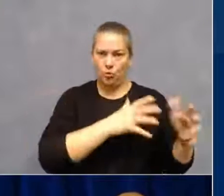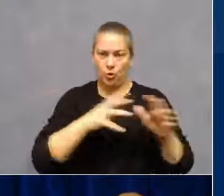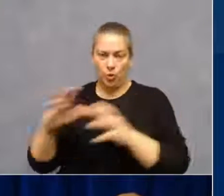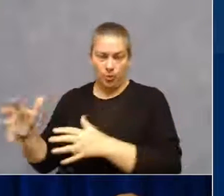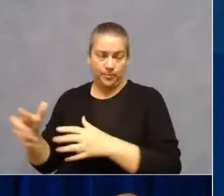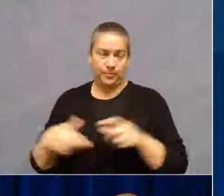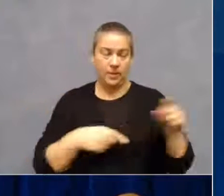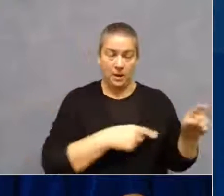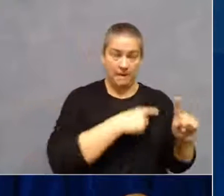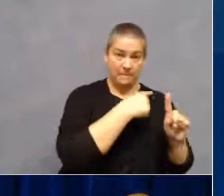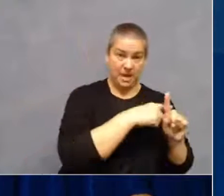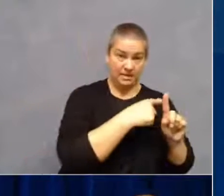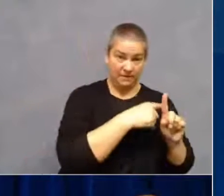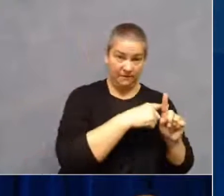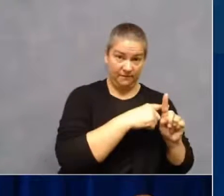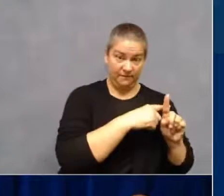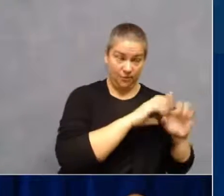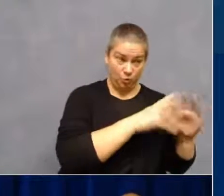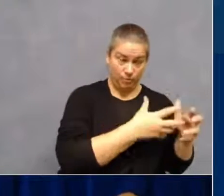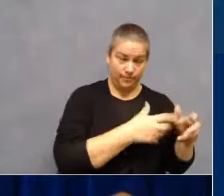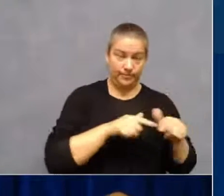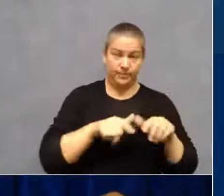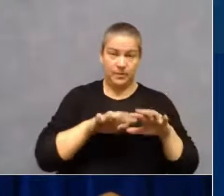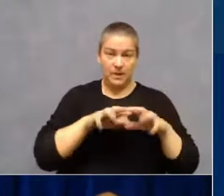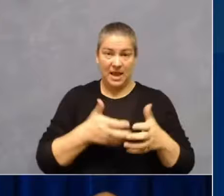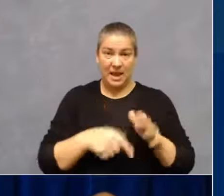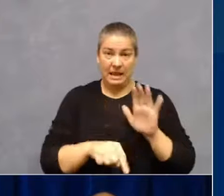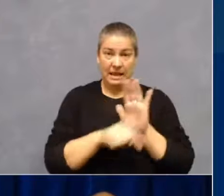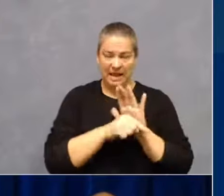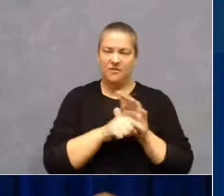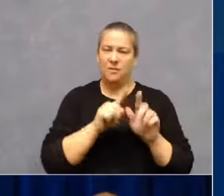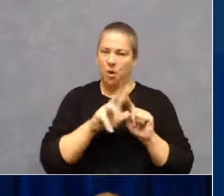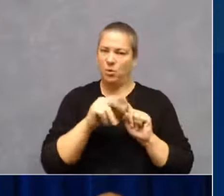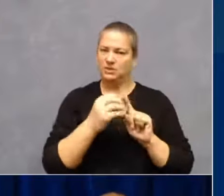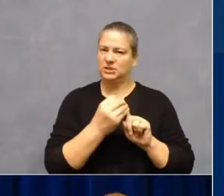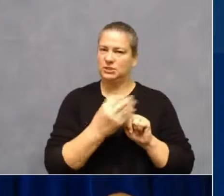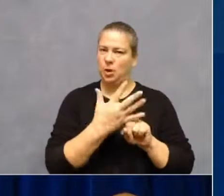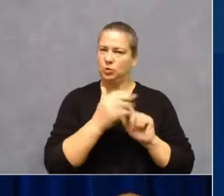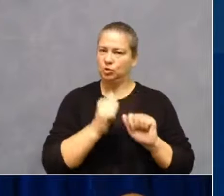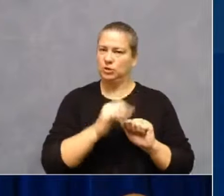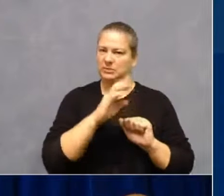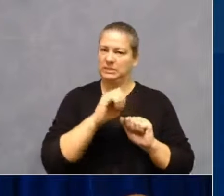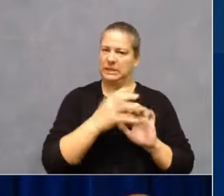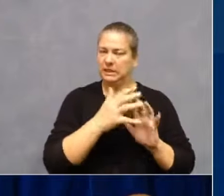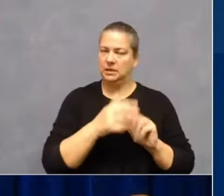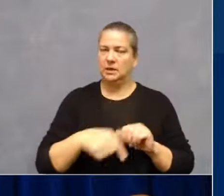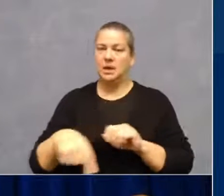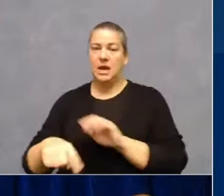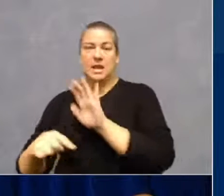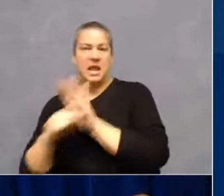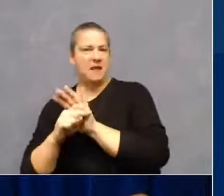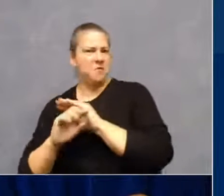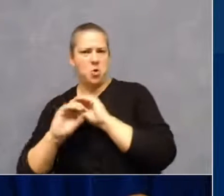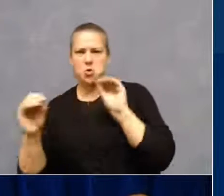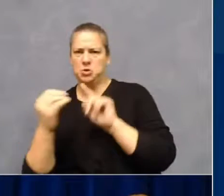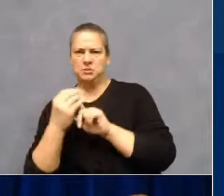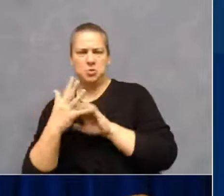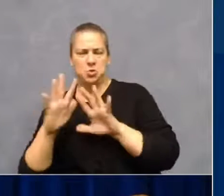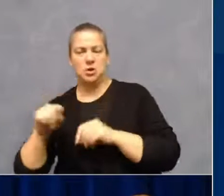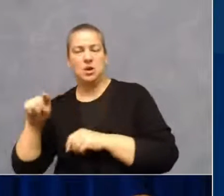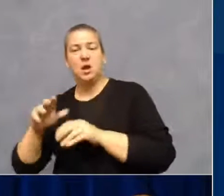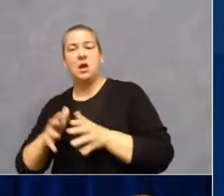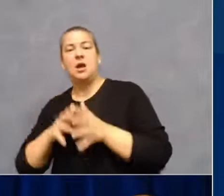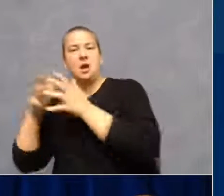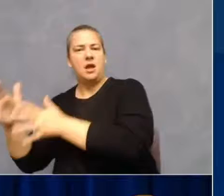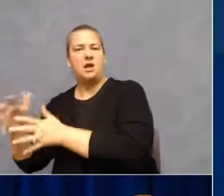those who are negative but exposed, those that are negative and haven't been exposed, and those that are in the vulnerable categories. And